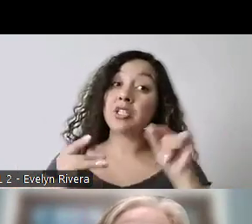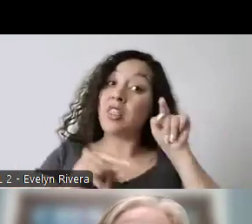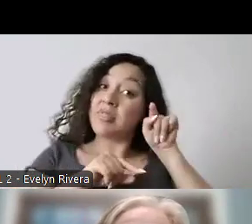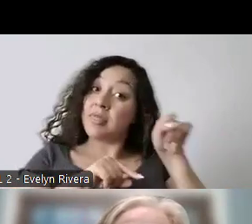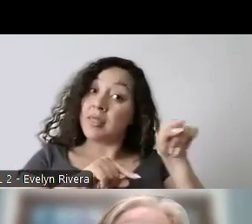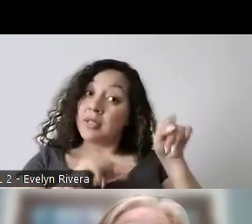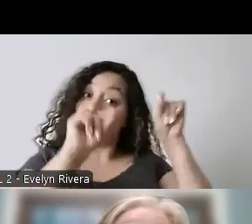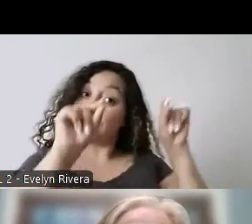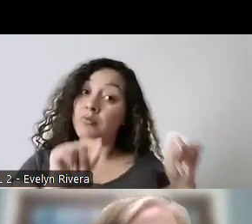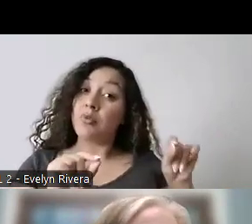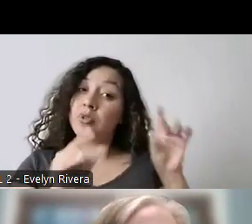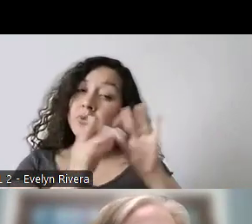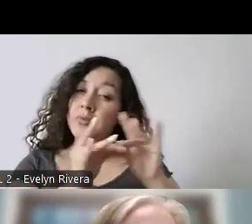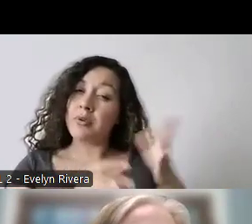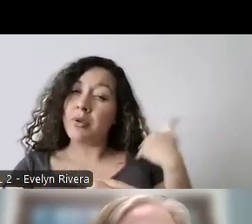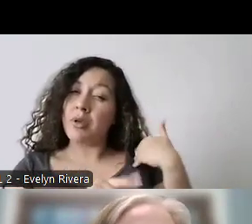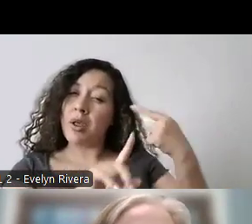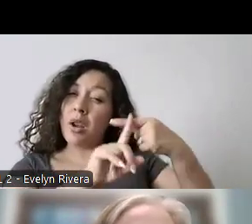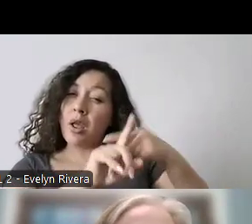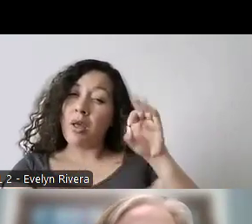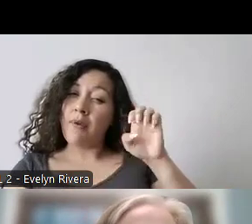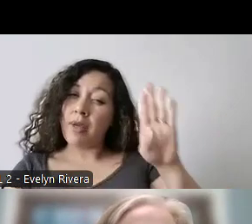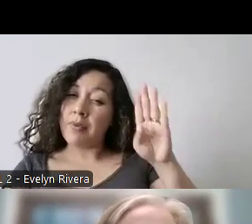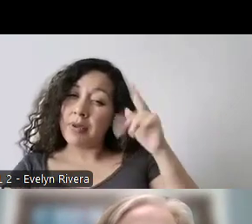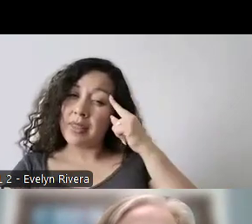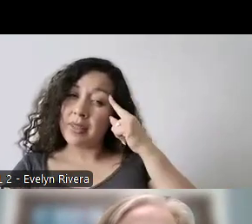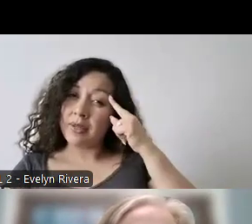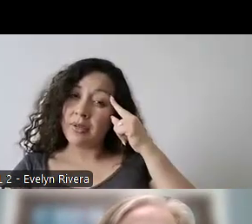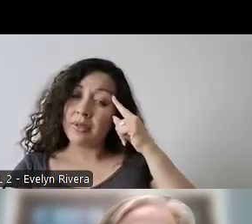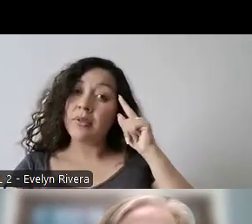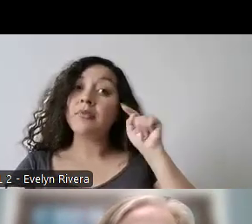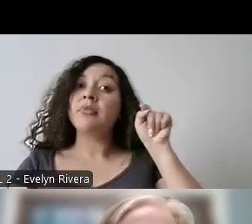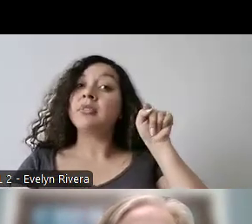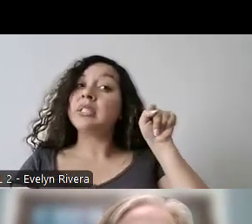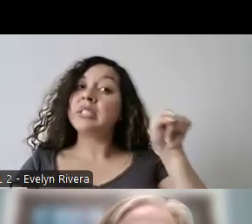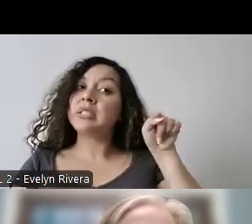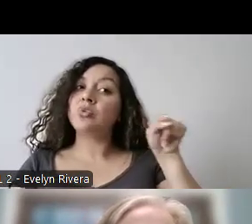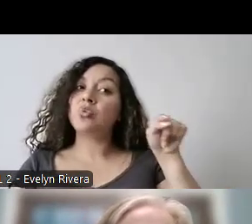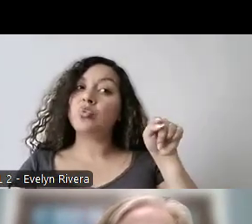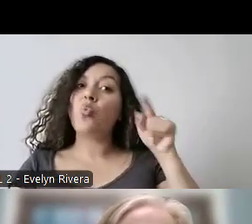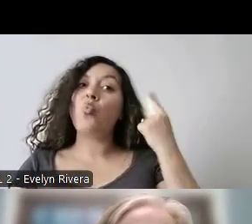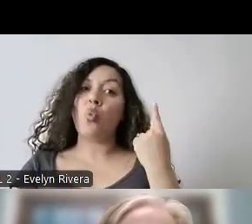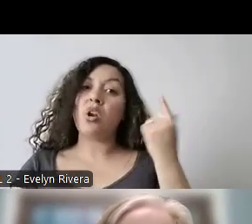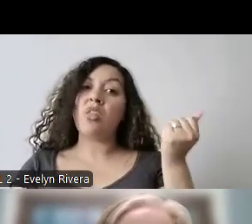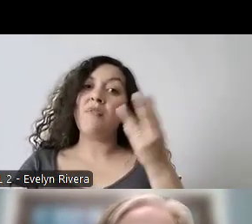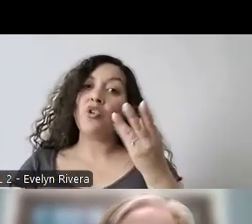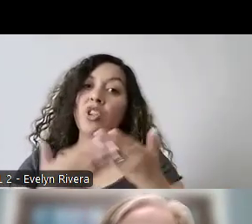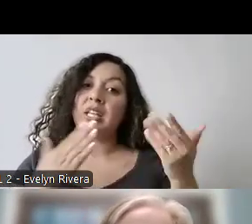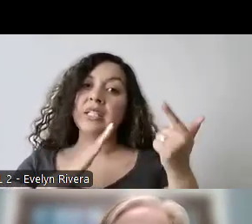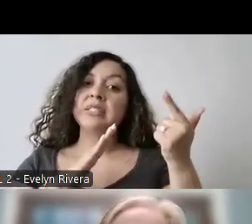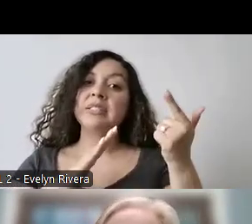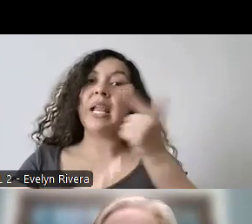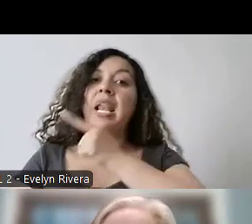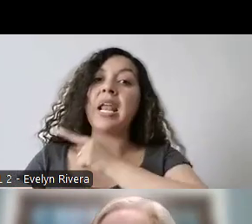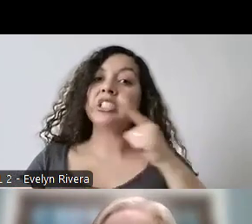met back in February, I think that was. This was one of the few pieces of legislation that had already been